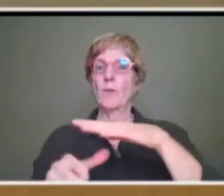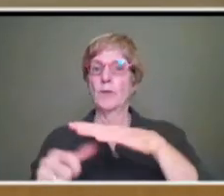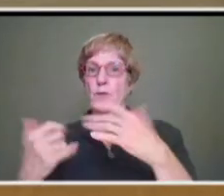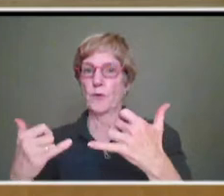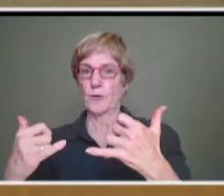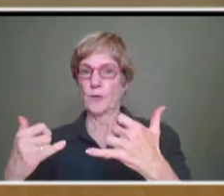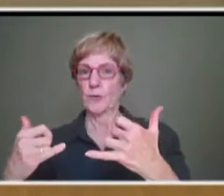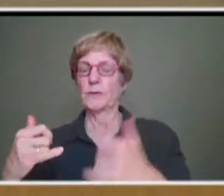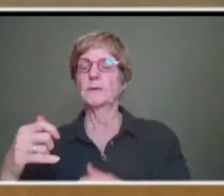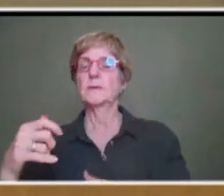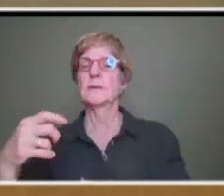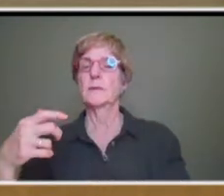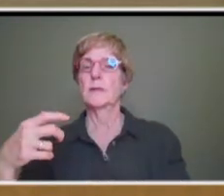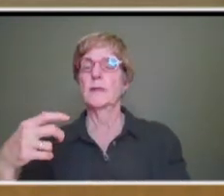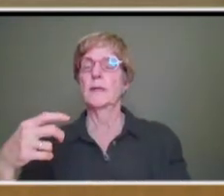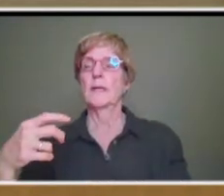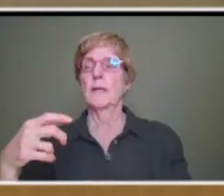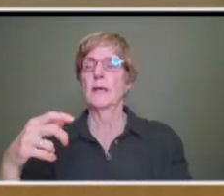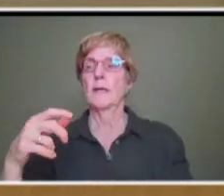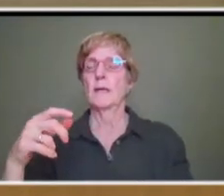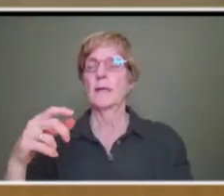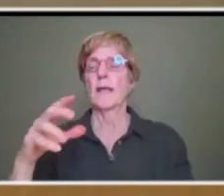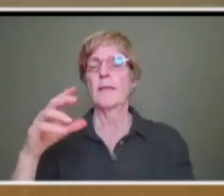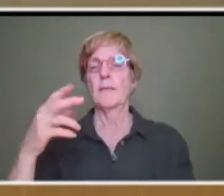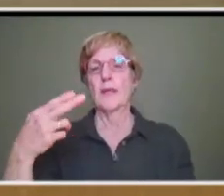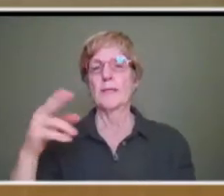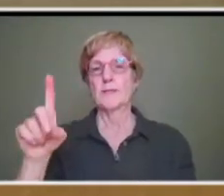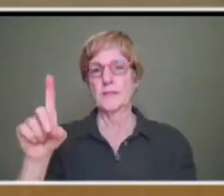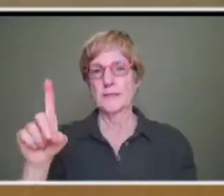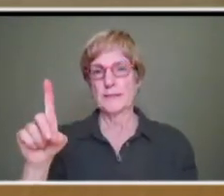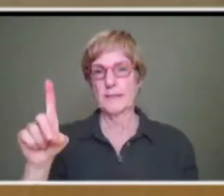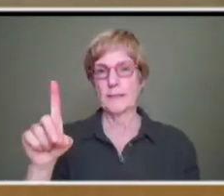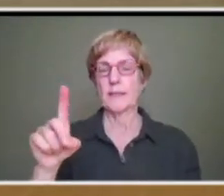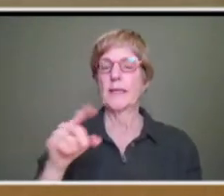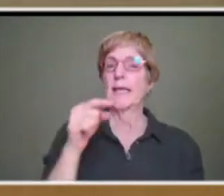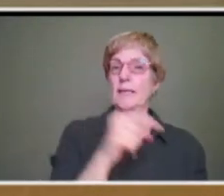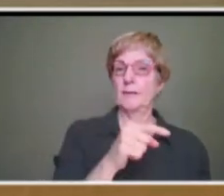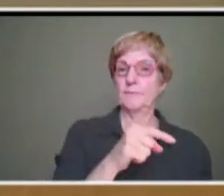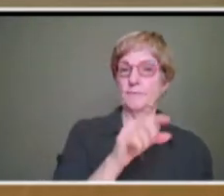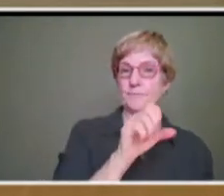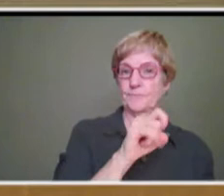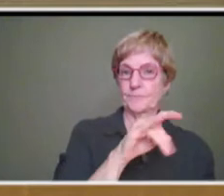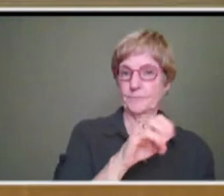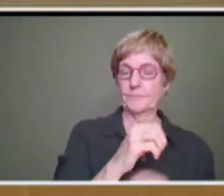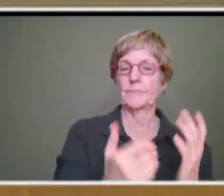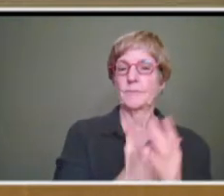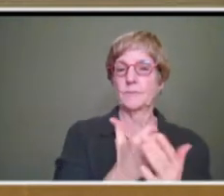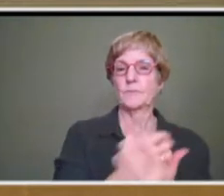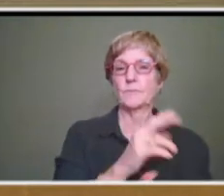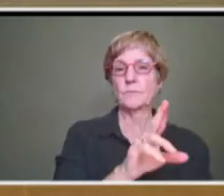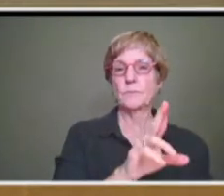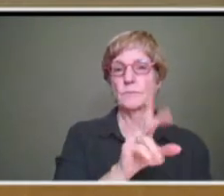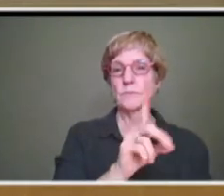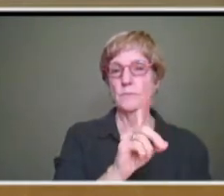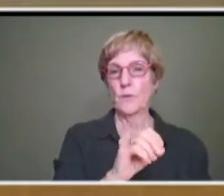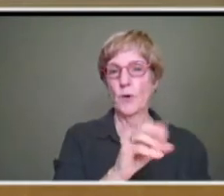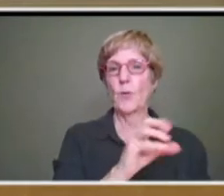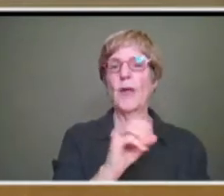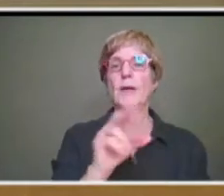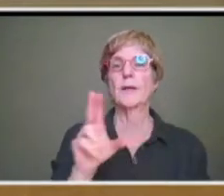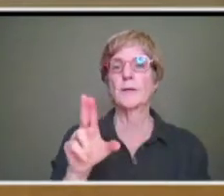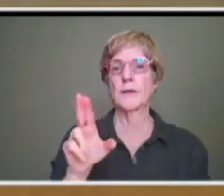the HTC regulations the Redevelopment of this site will will be under the new Udo and the urban core District